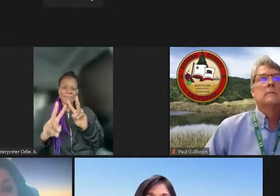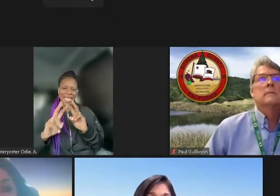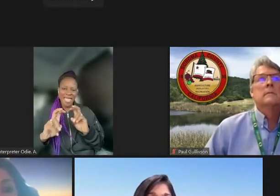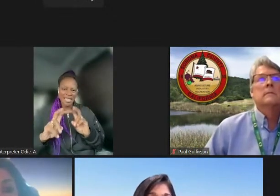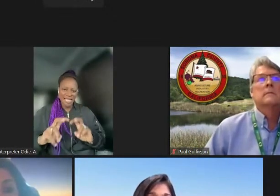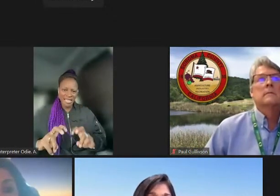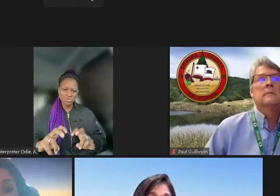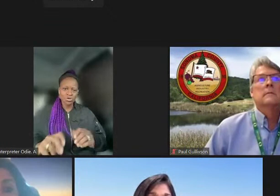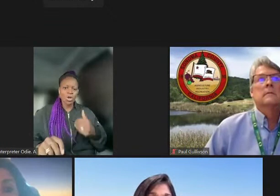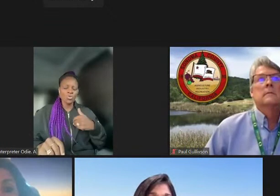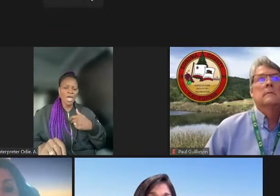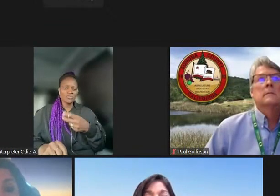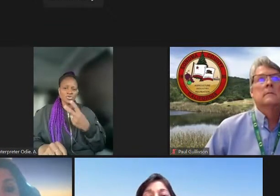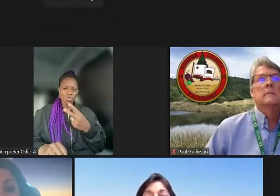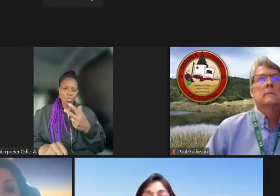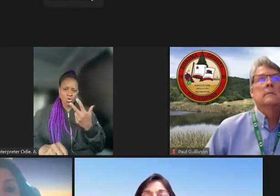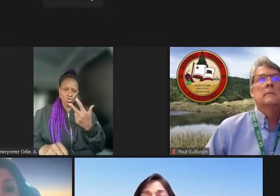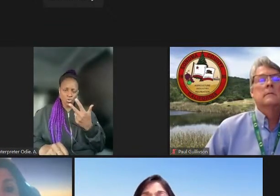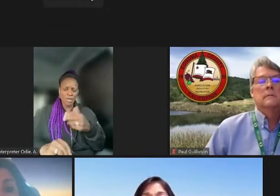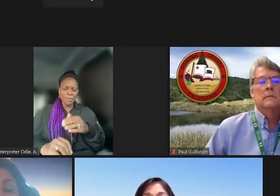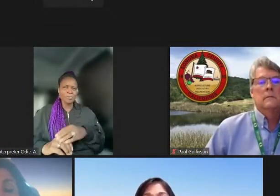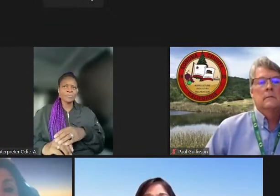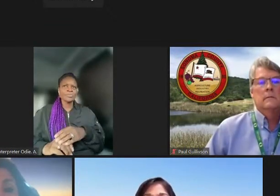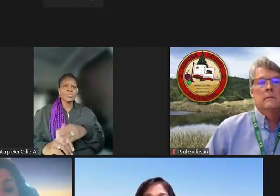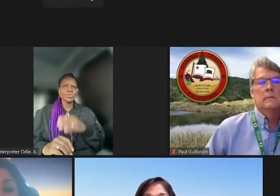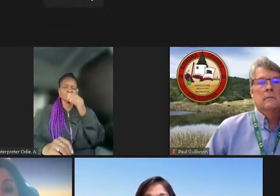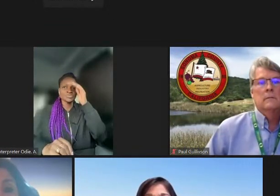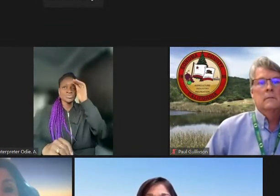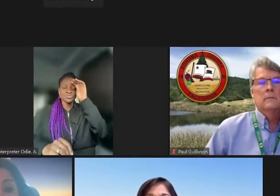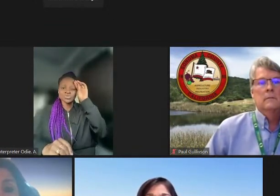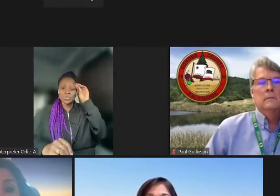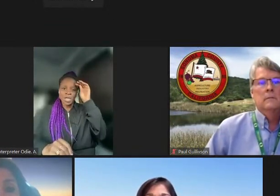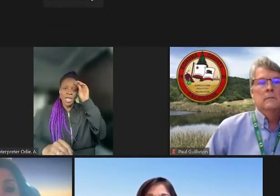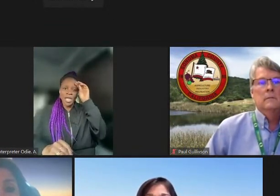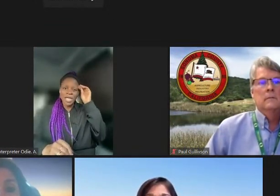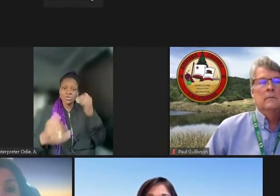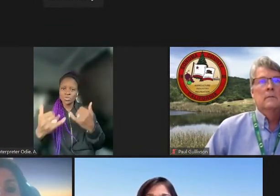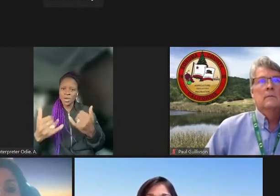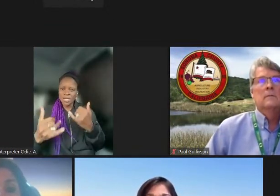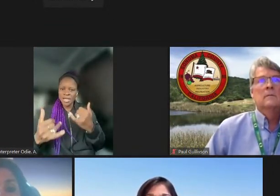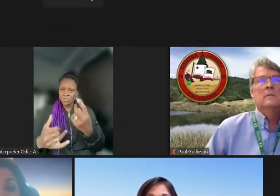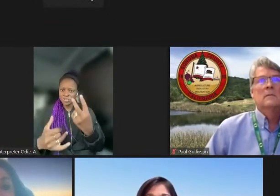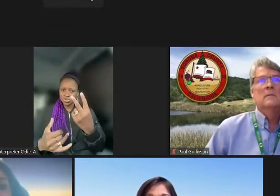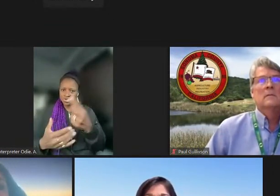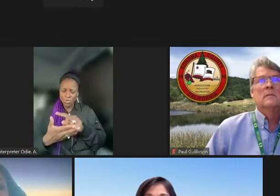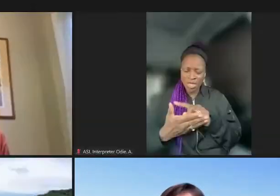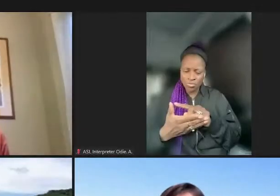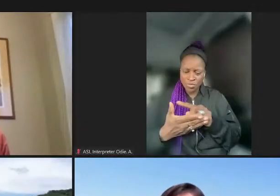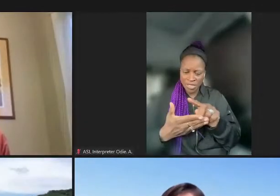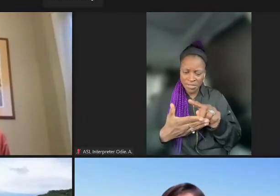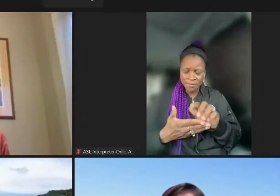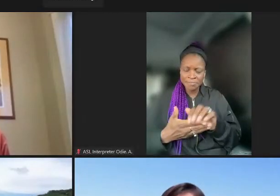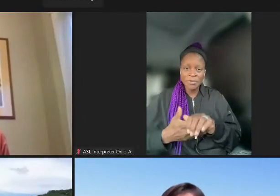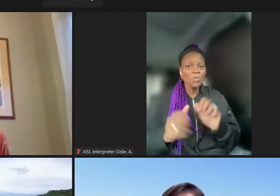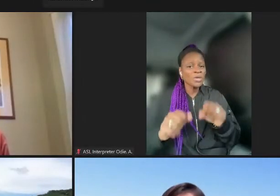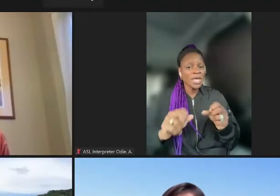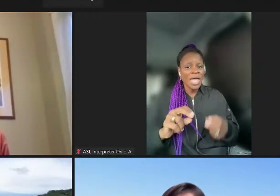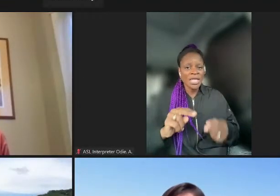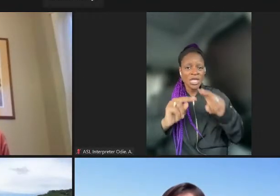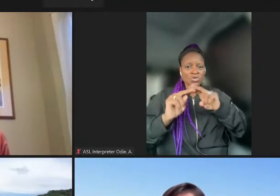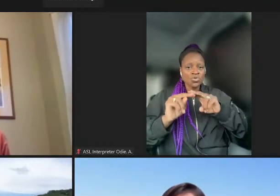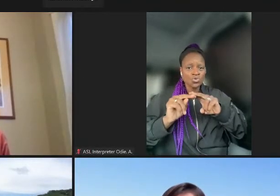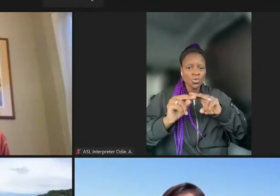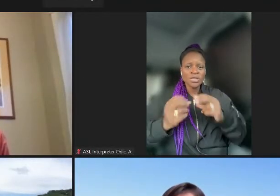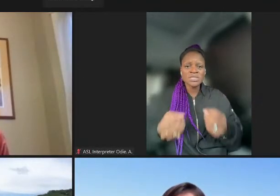run. Right now, we're running 2 runs per week. So we can increase the number of runs per